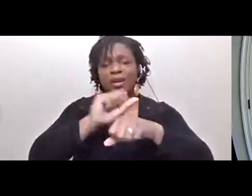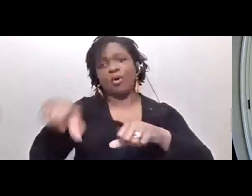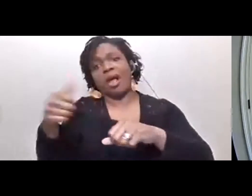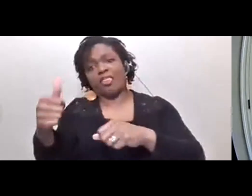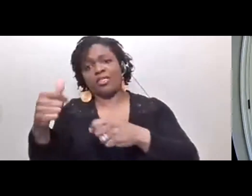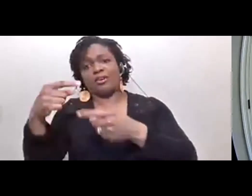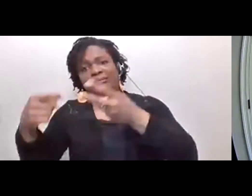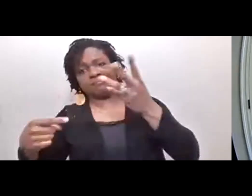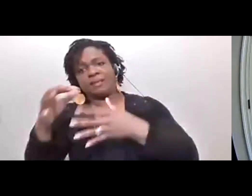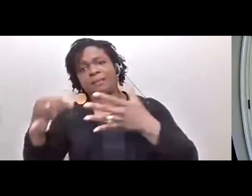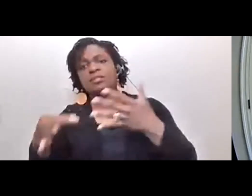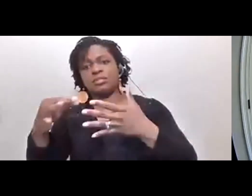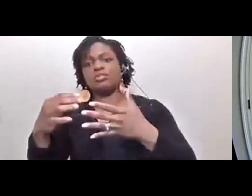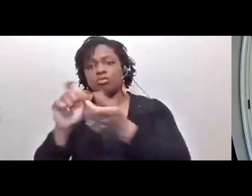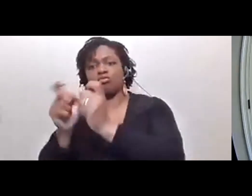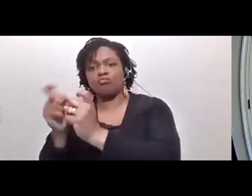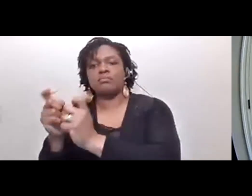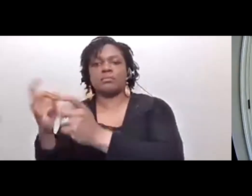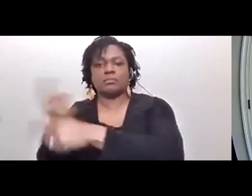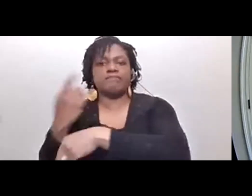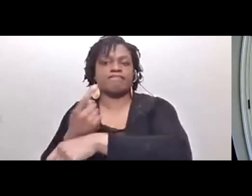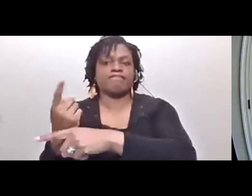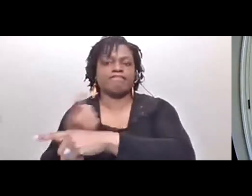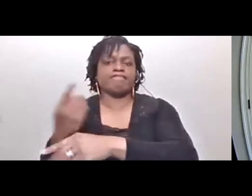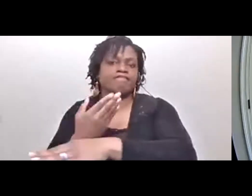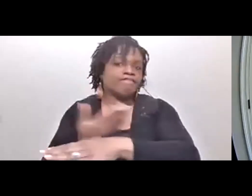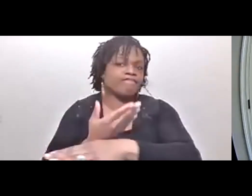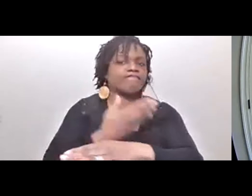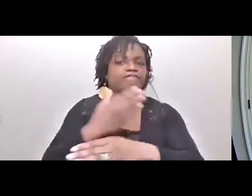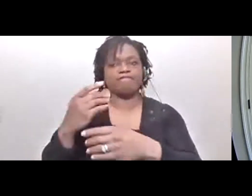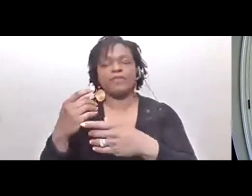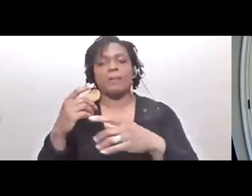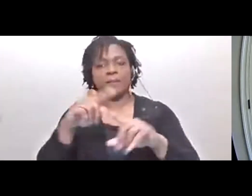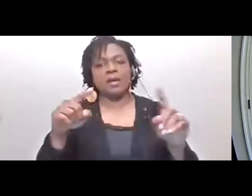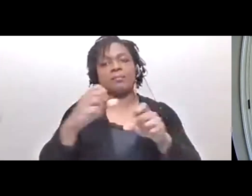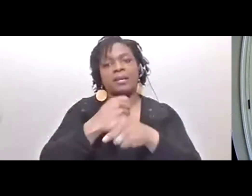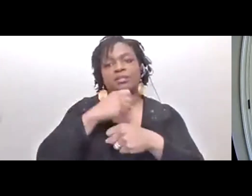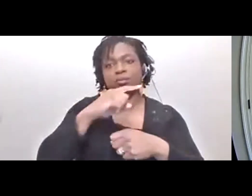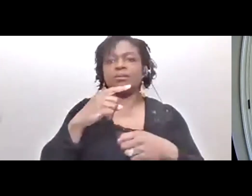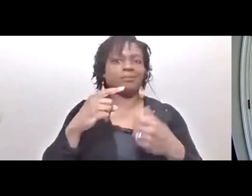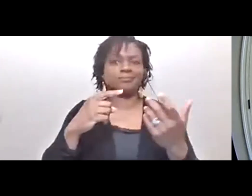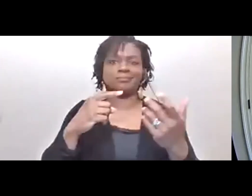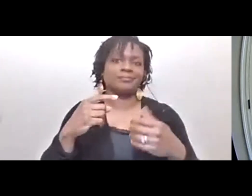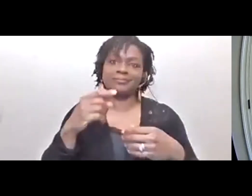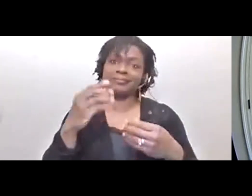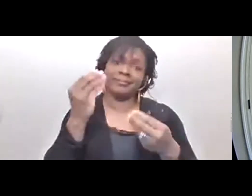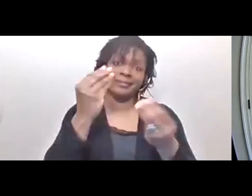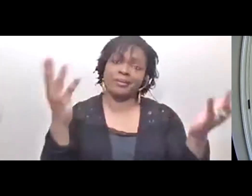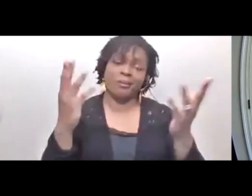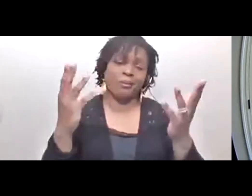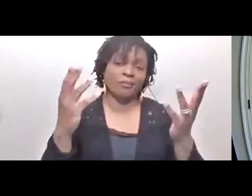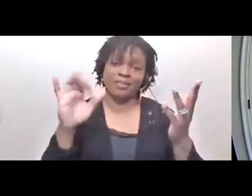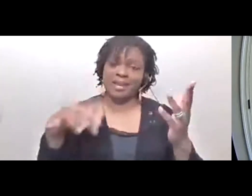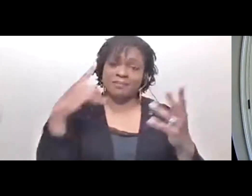But there's still a need. There's a licensed mental health professional, shortage across the country, but especially